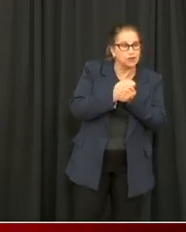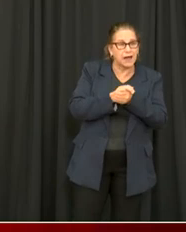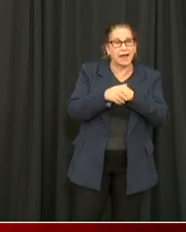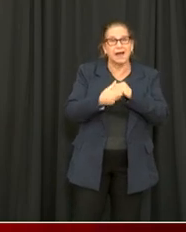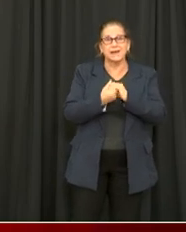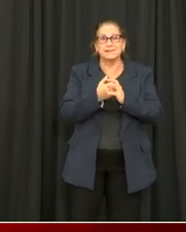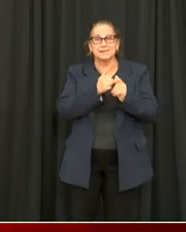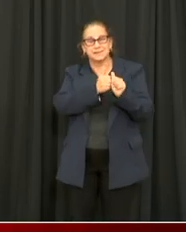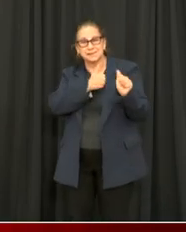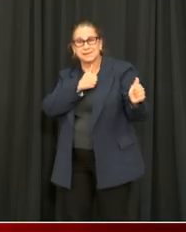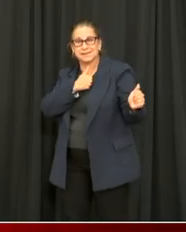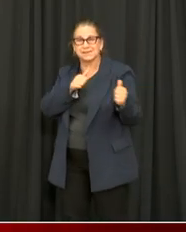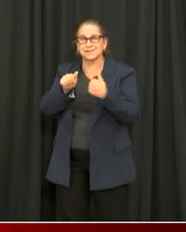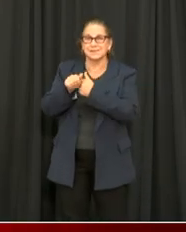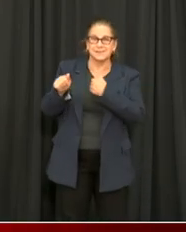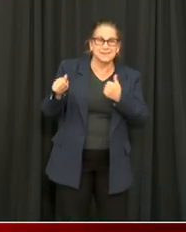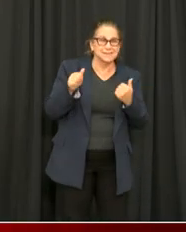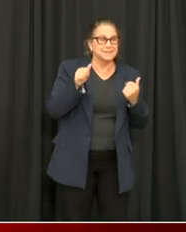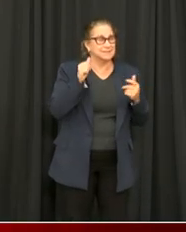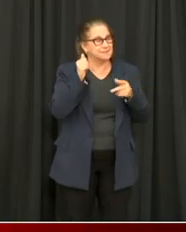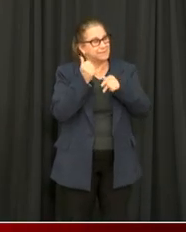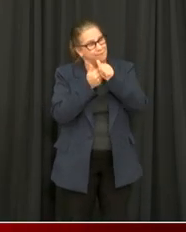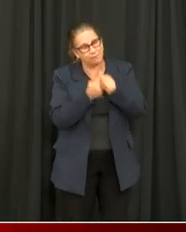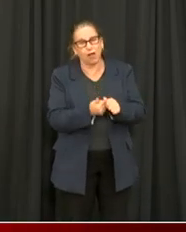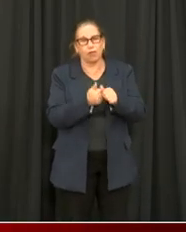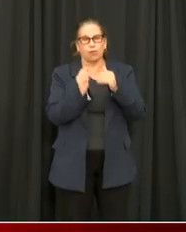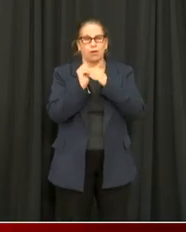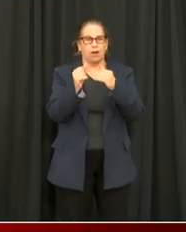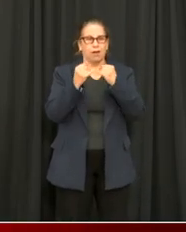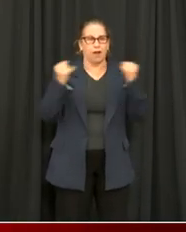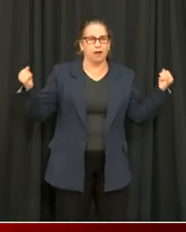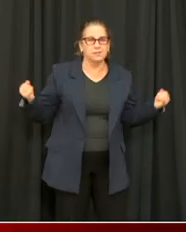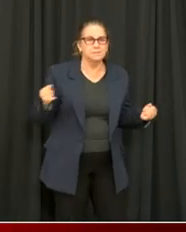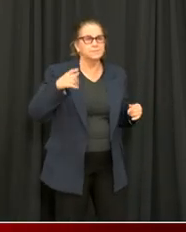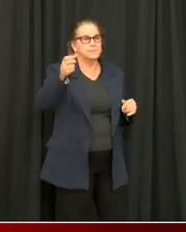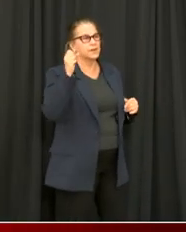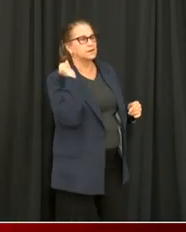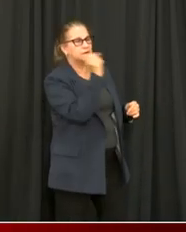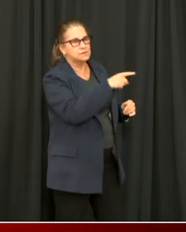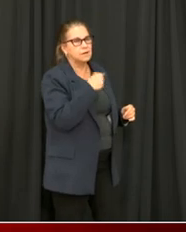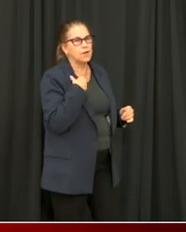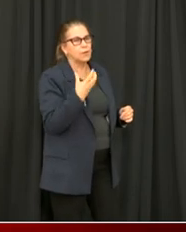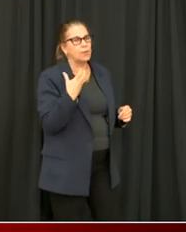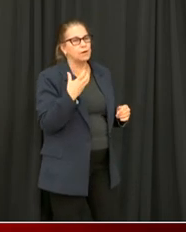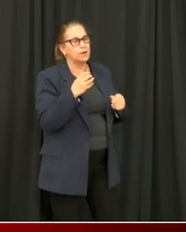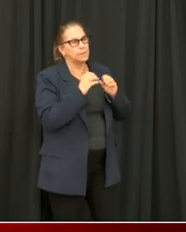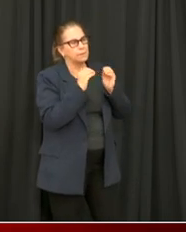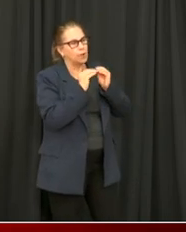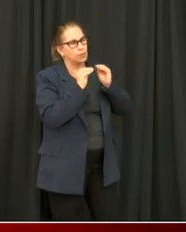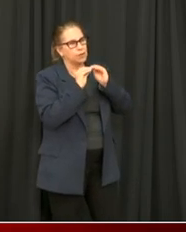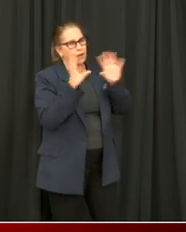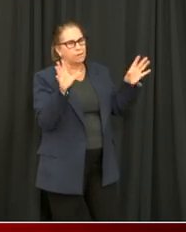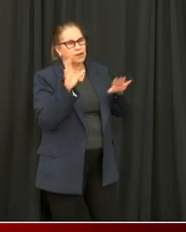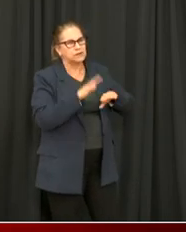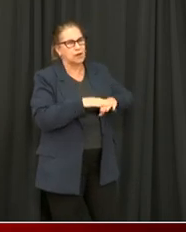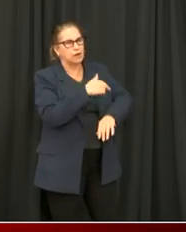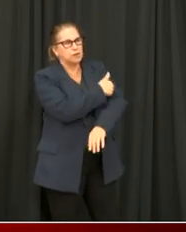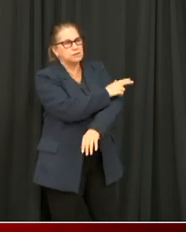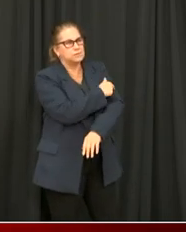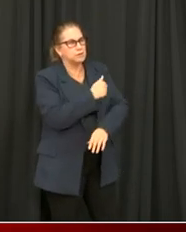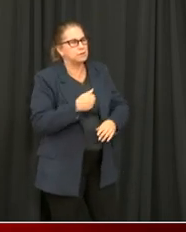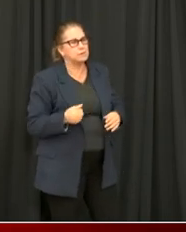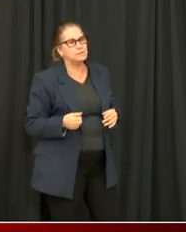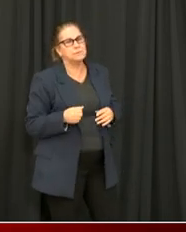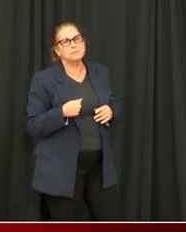very carefully. Ask you a question about hospitals. Obviously, you started by talking about the town hall meeting tonight.